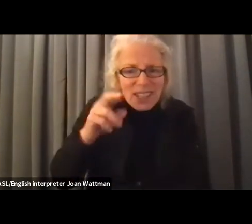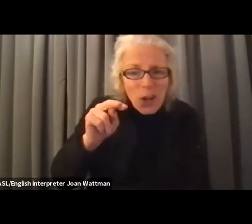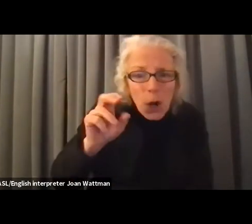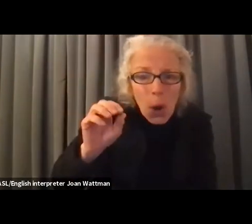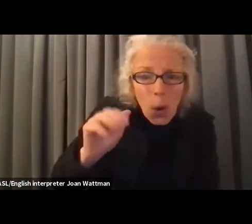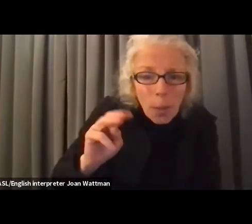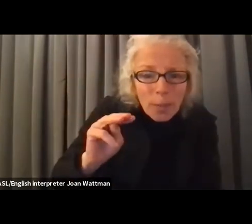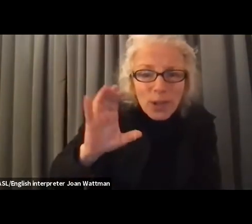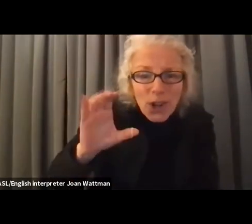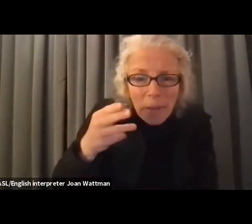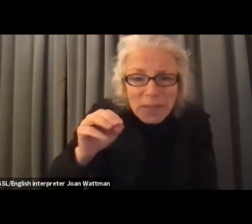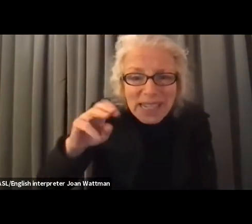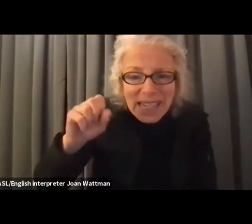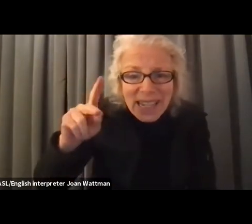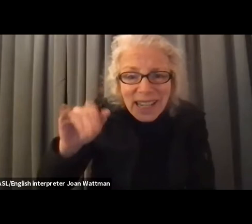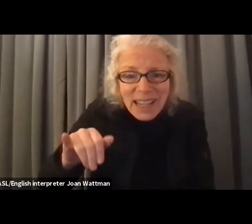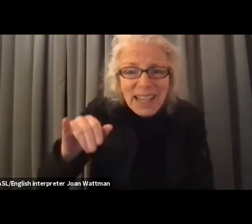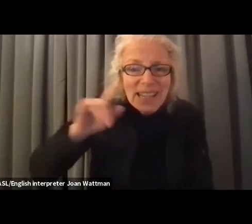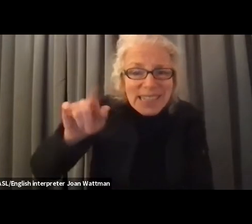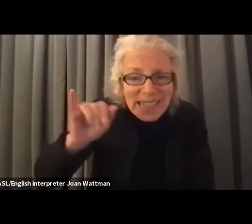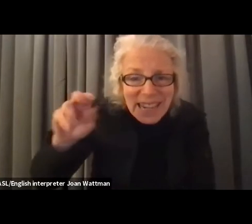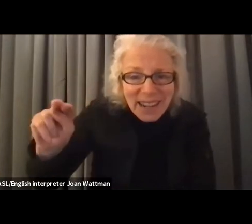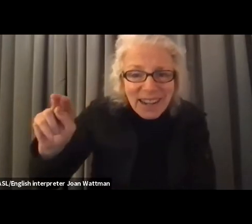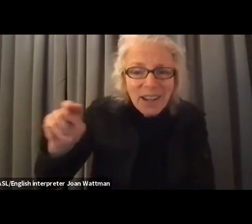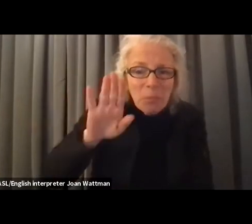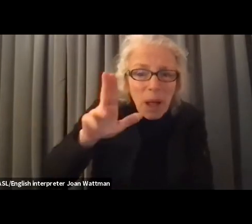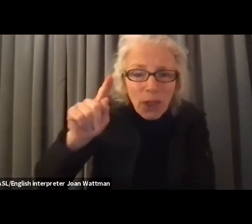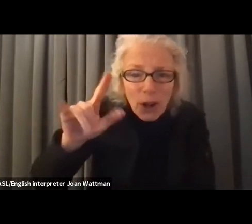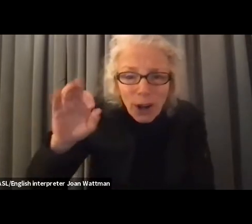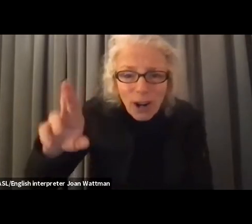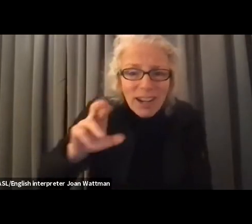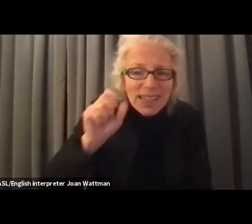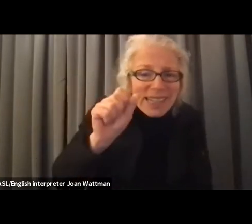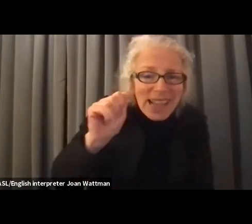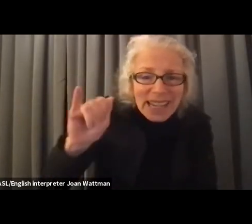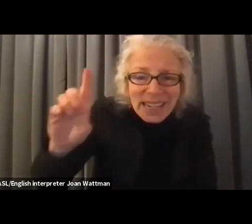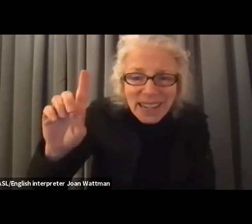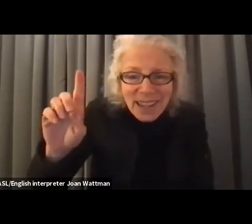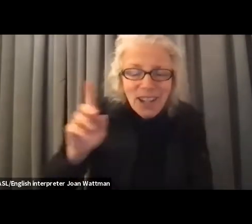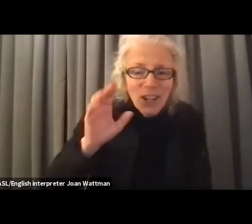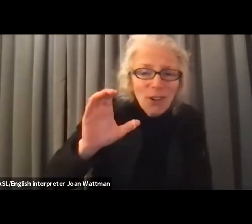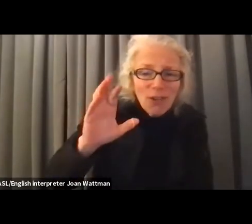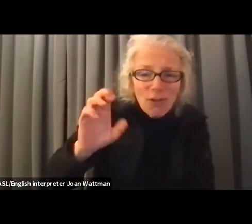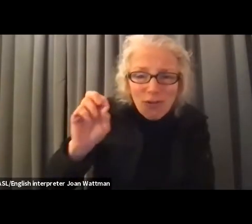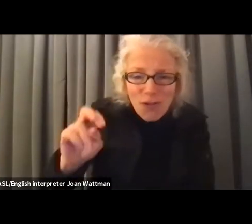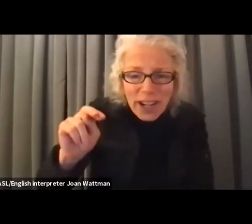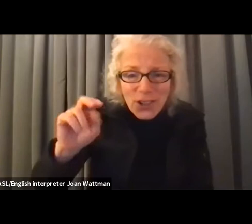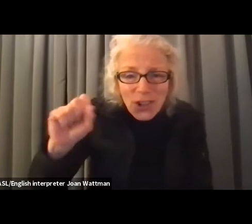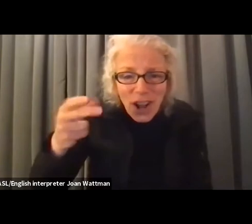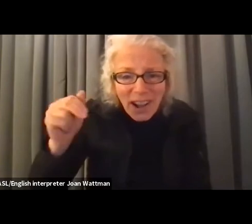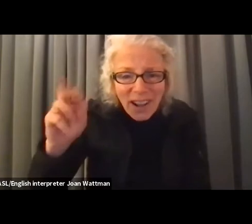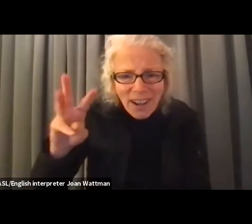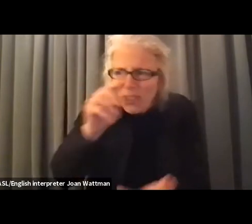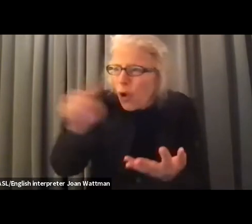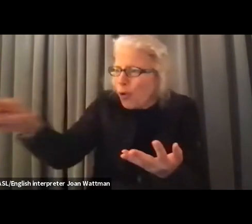Chomsky, Howard Zinn, Frederick Jameson, Judith Butler, Edward Said, Kimberly Crenshaw. I'm certain that I am not the